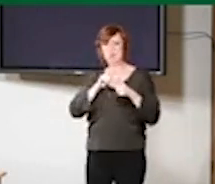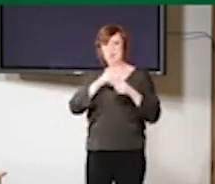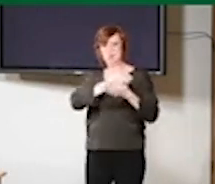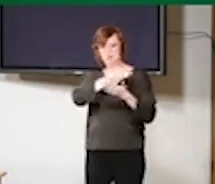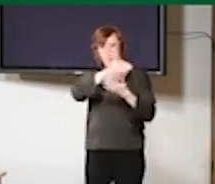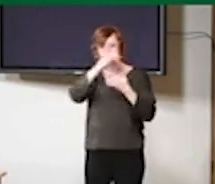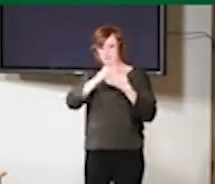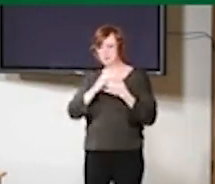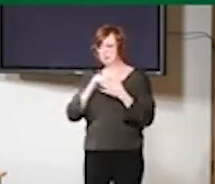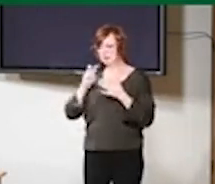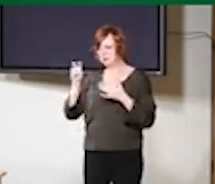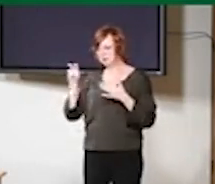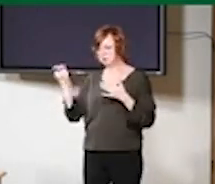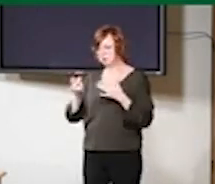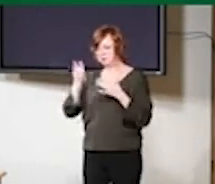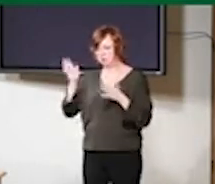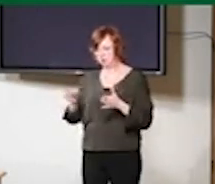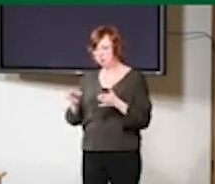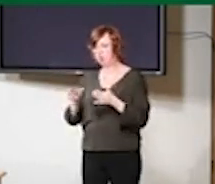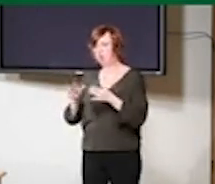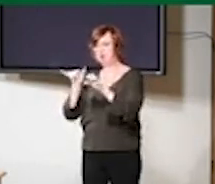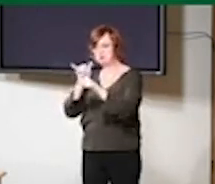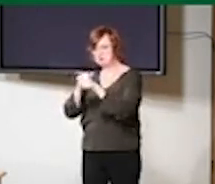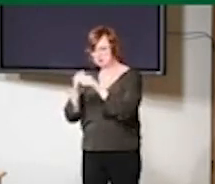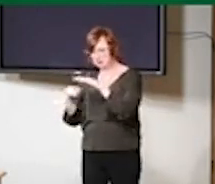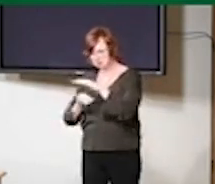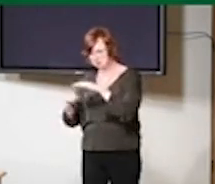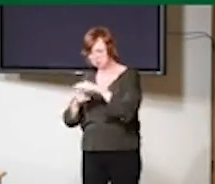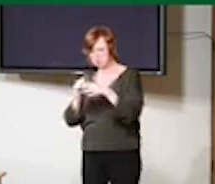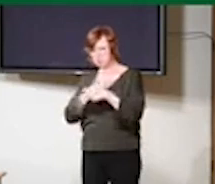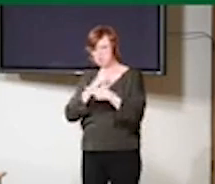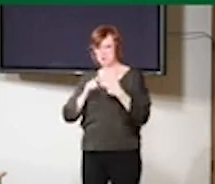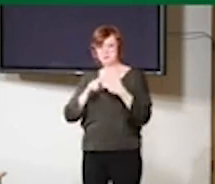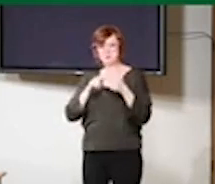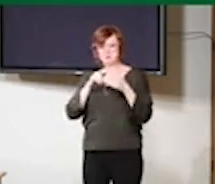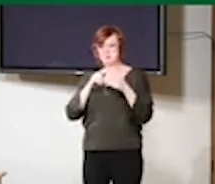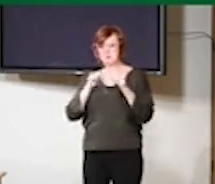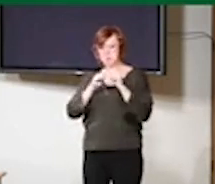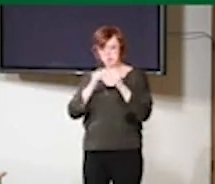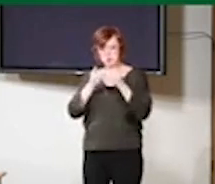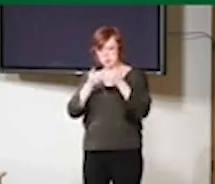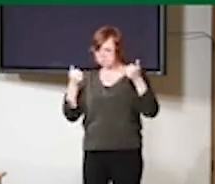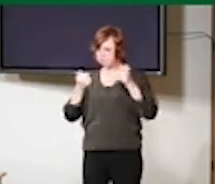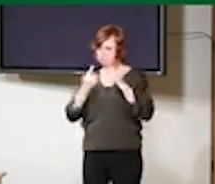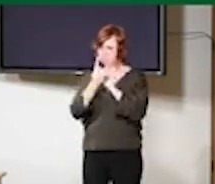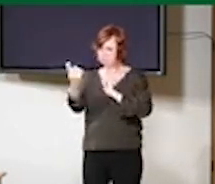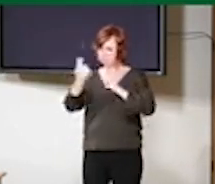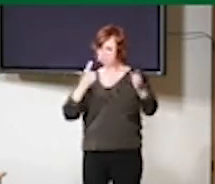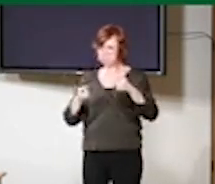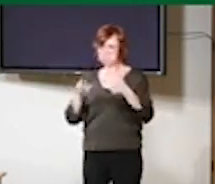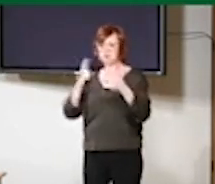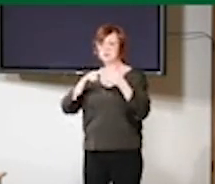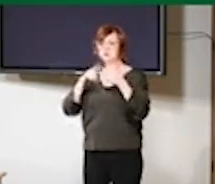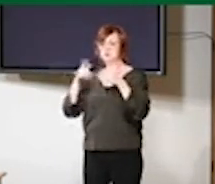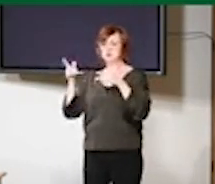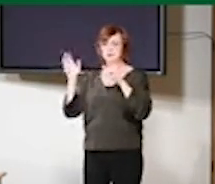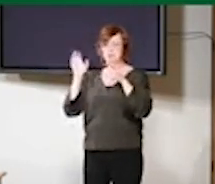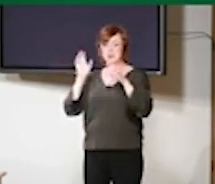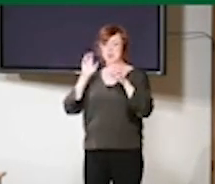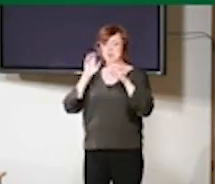impact with respect to physical distancing and encouraging people to work from home has all come